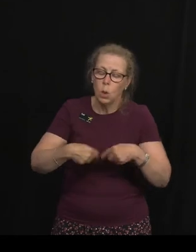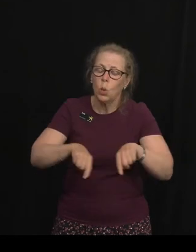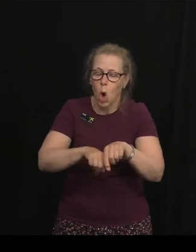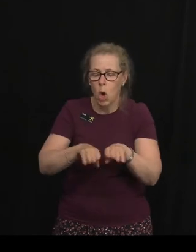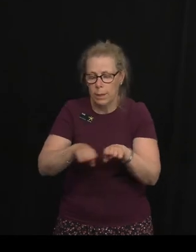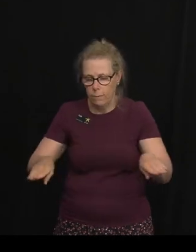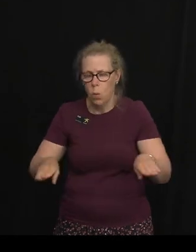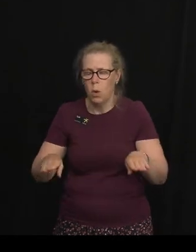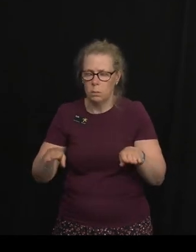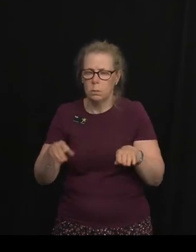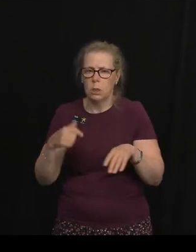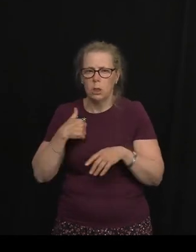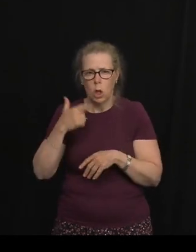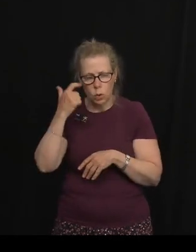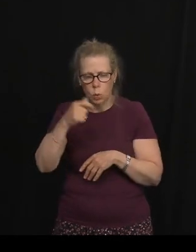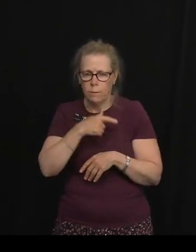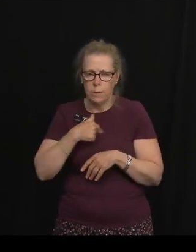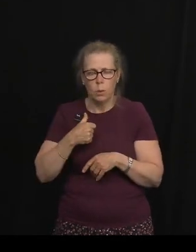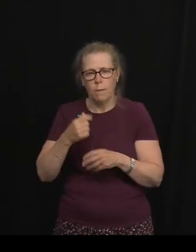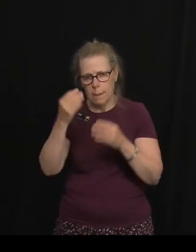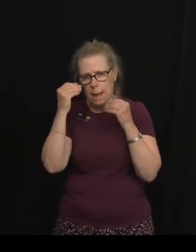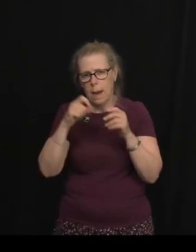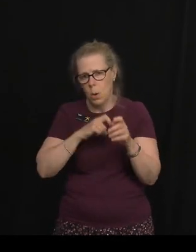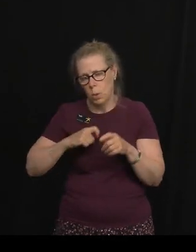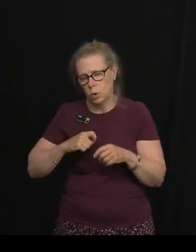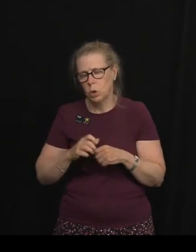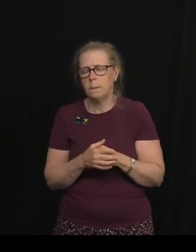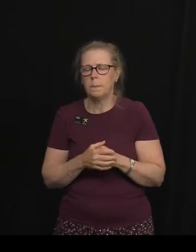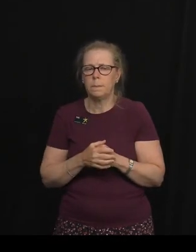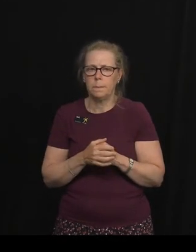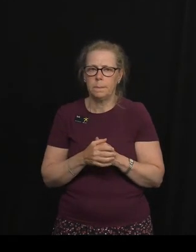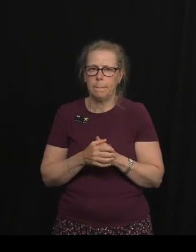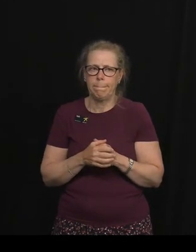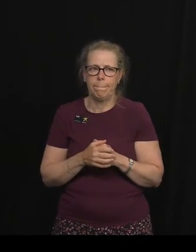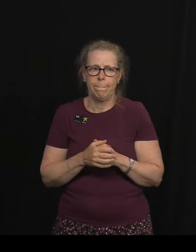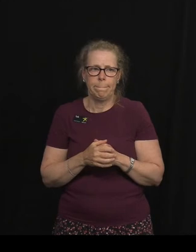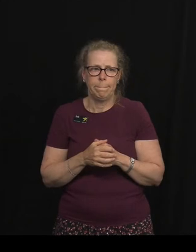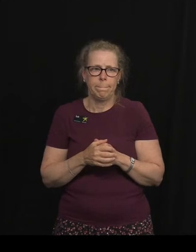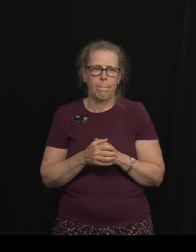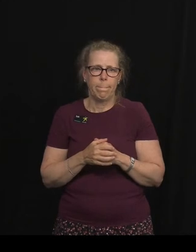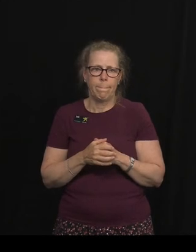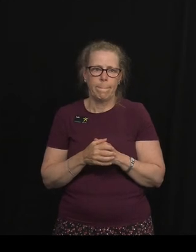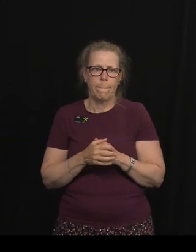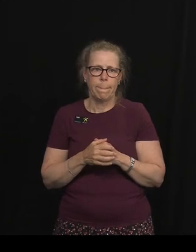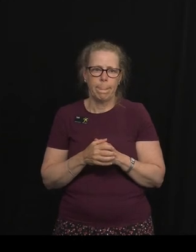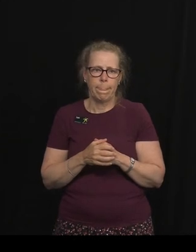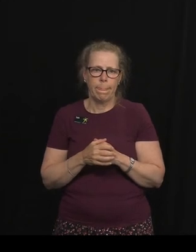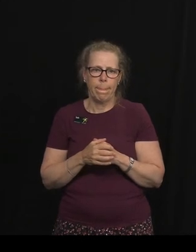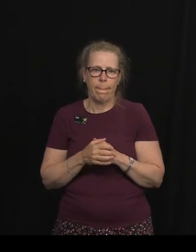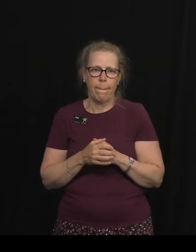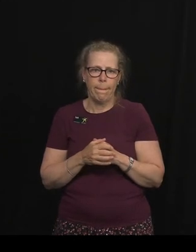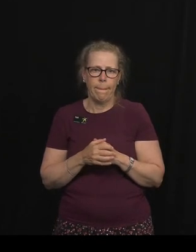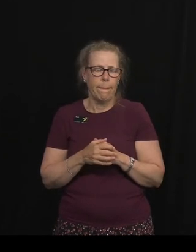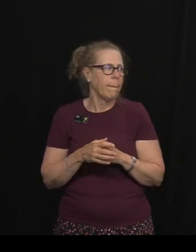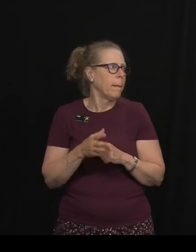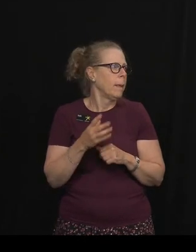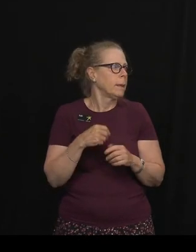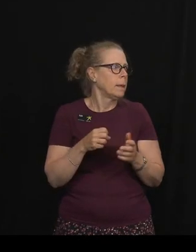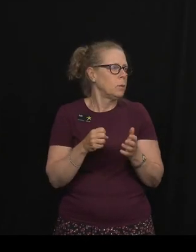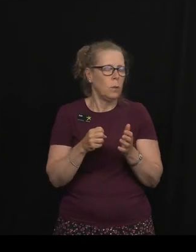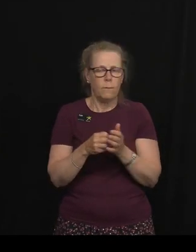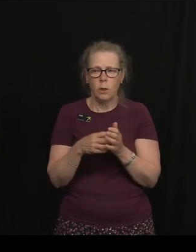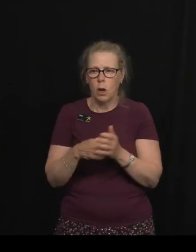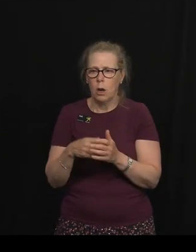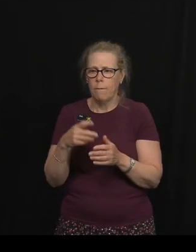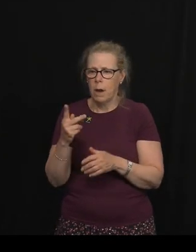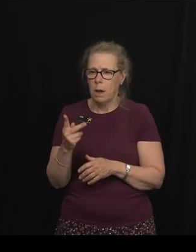is what I think we should learn from the current pandemics. Good points. Do you want to just explain what COVAX is first, Anders,